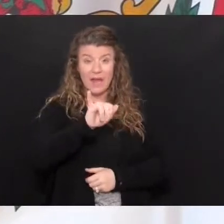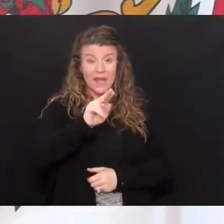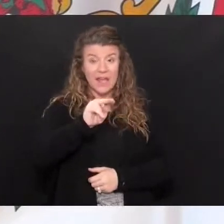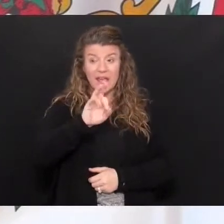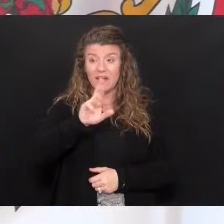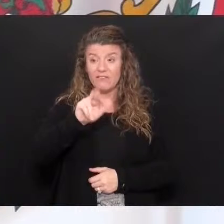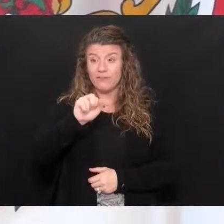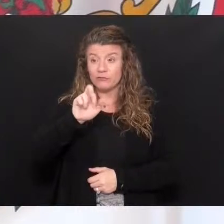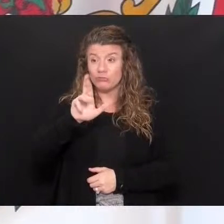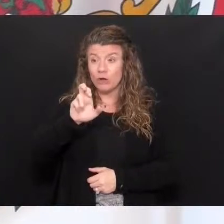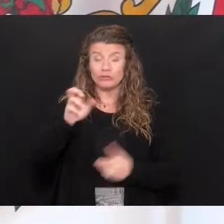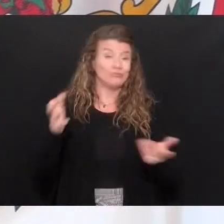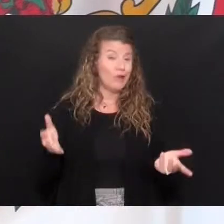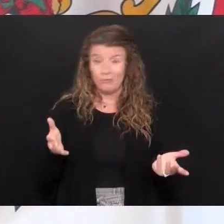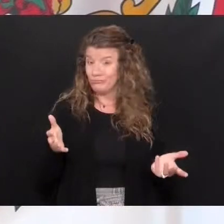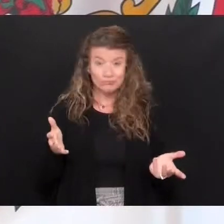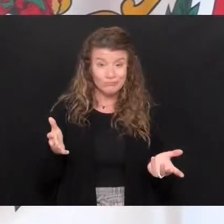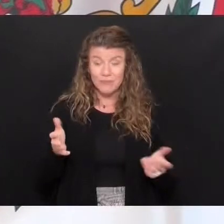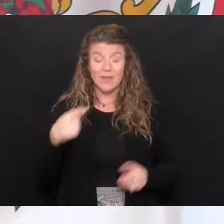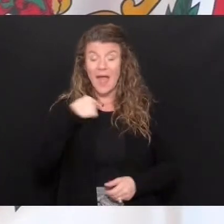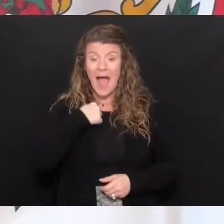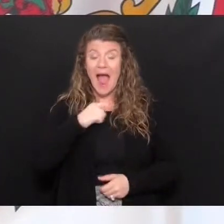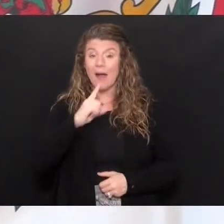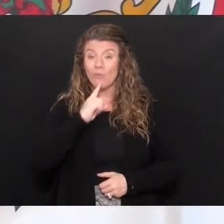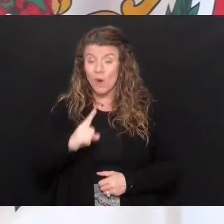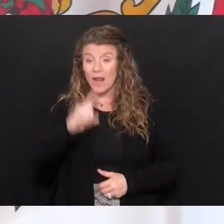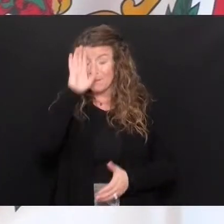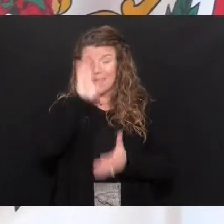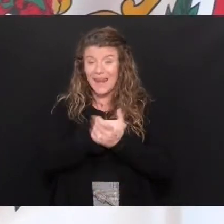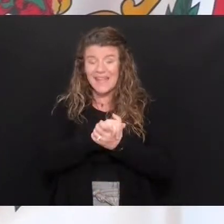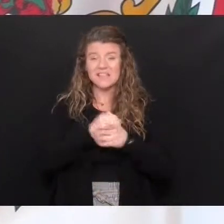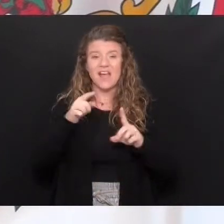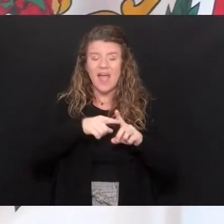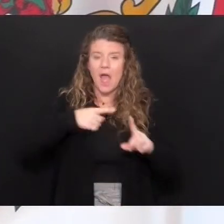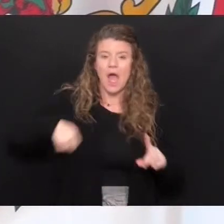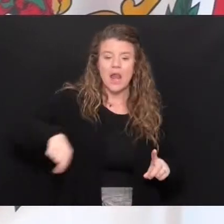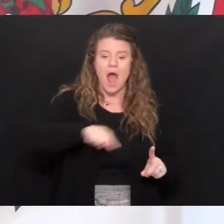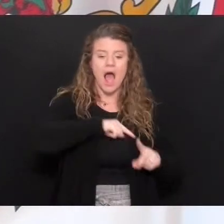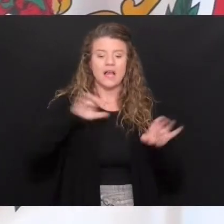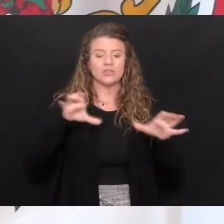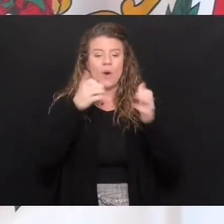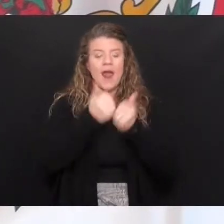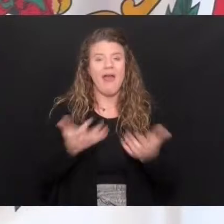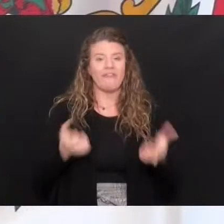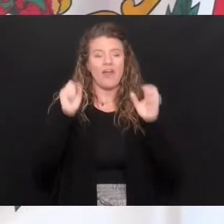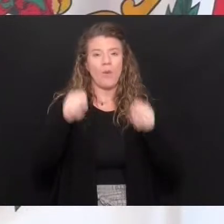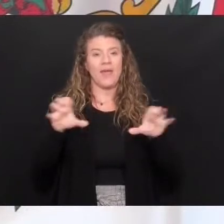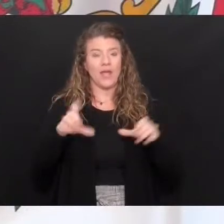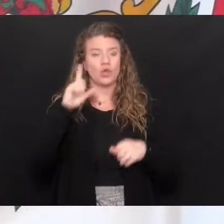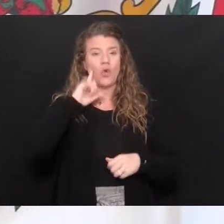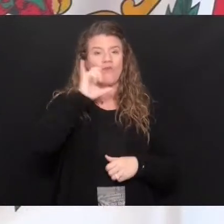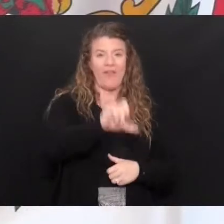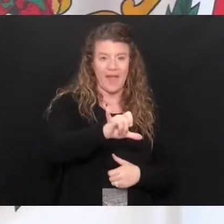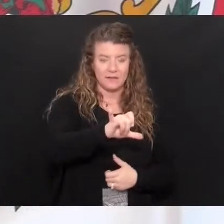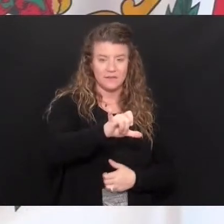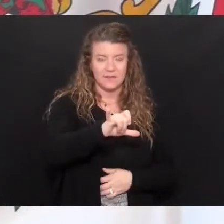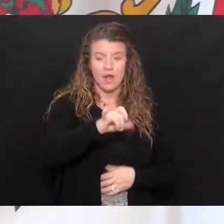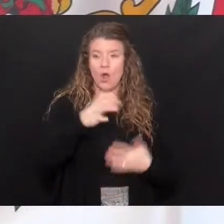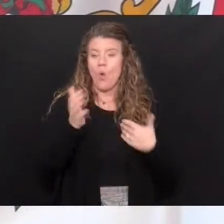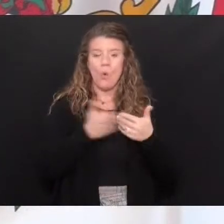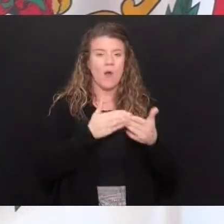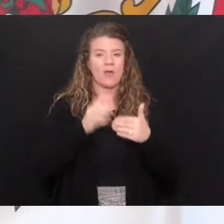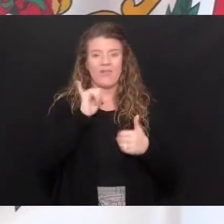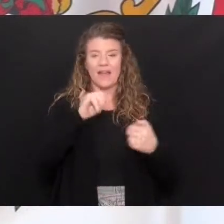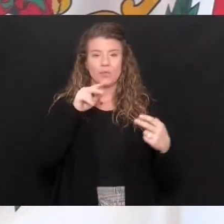all for us doing all the stuff we can possibly do for infrastructure, whether that be roads